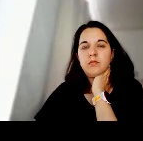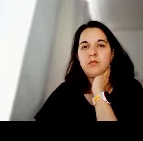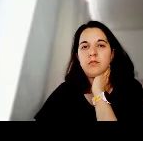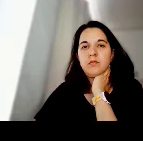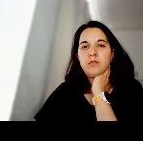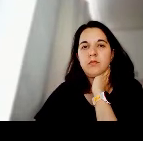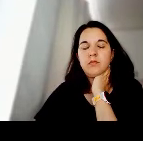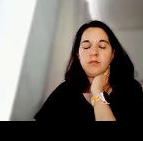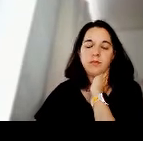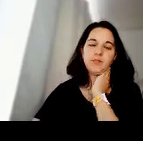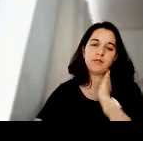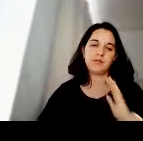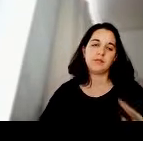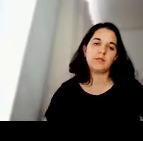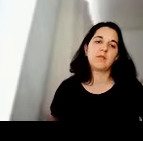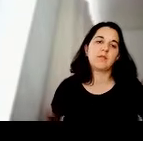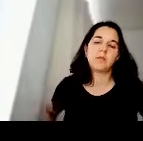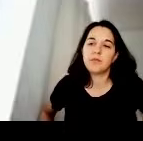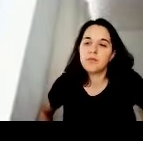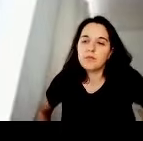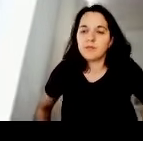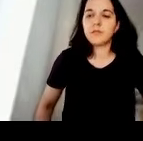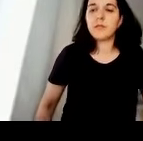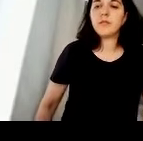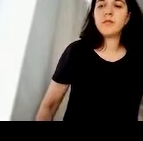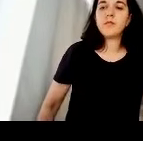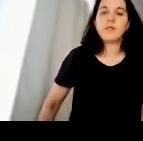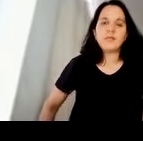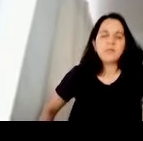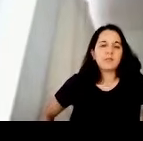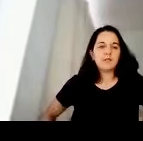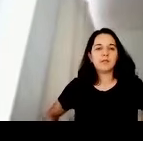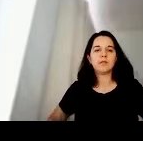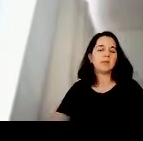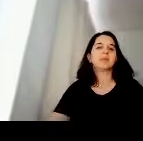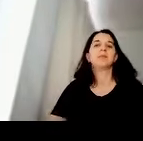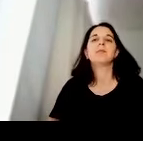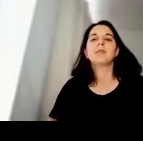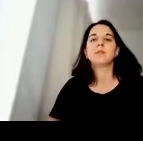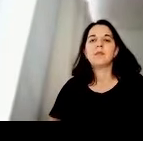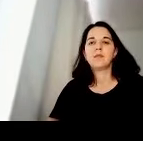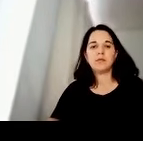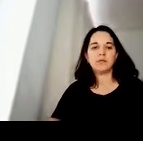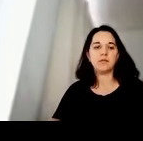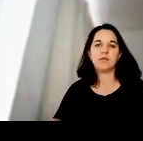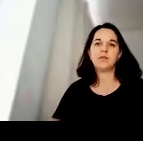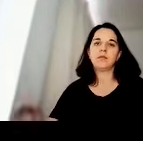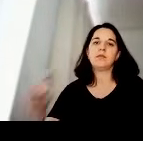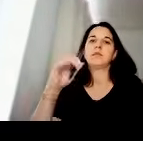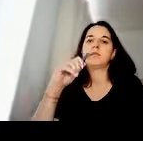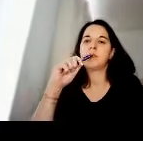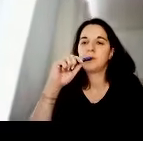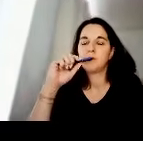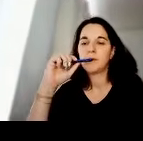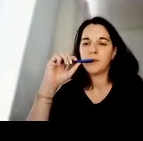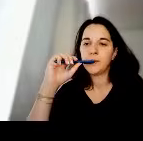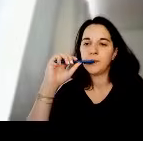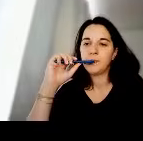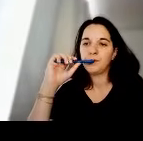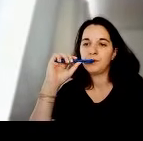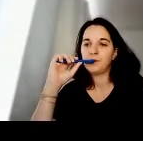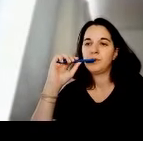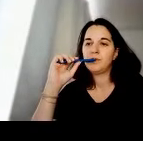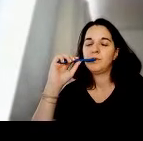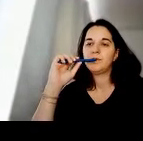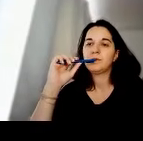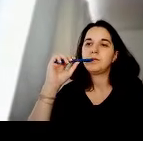who fall between categorical cracks. Importantly, for this talk around gender and sexuality,